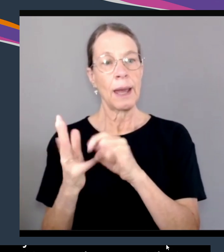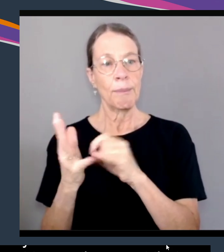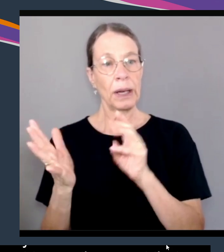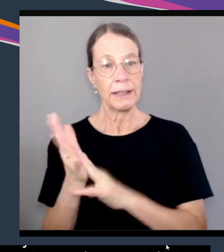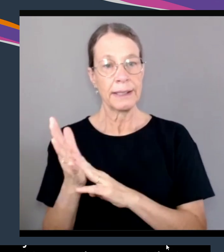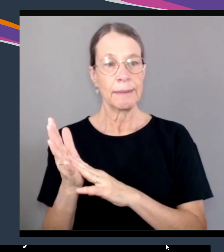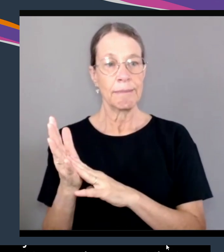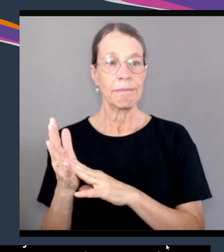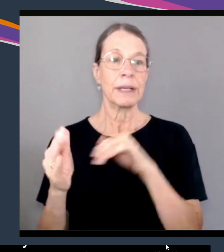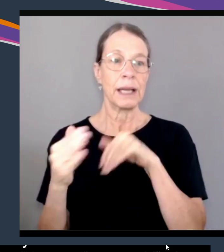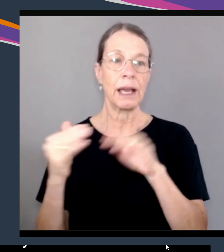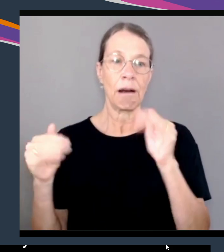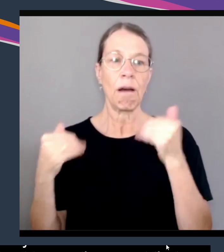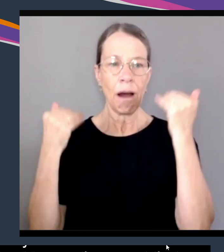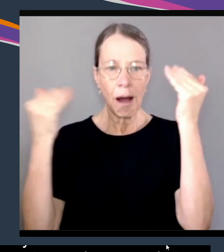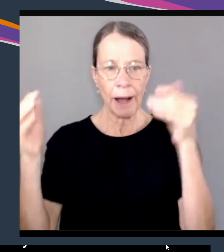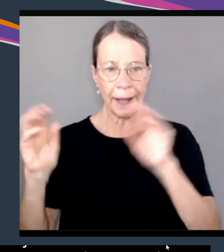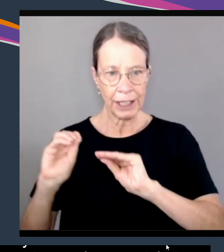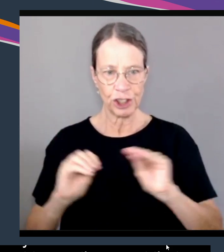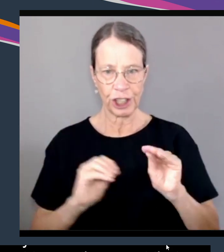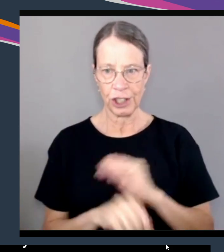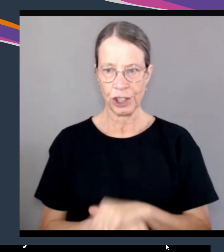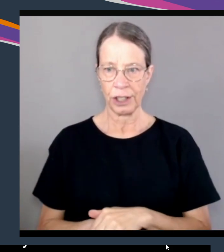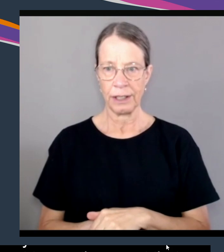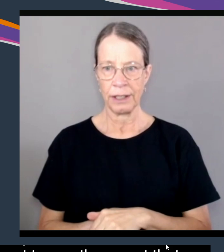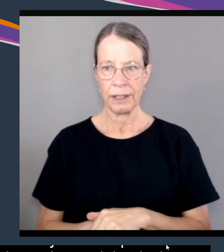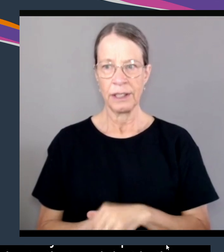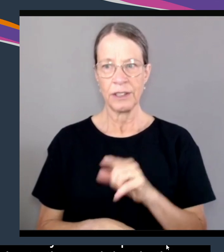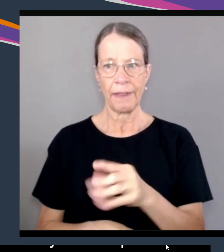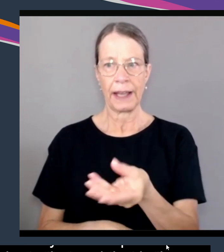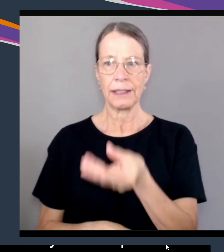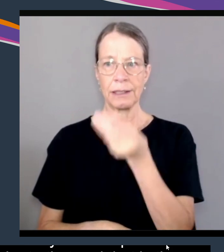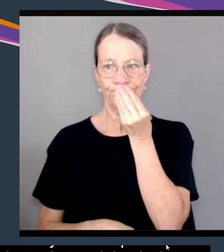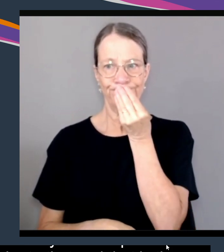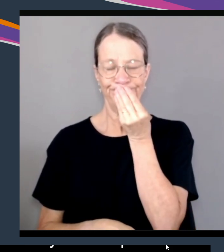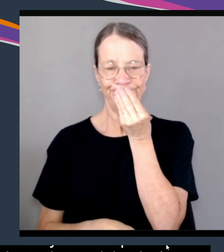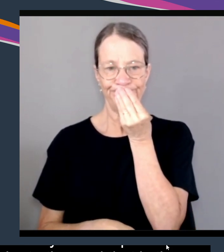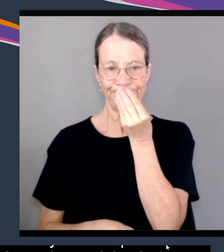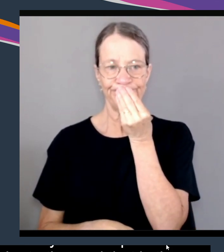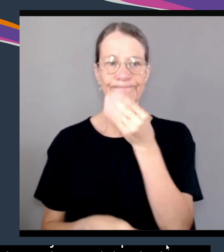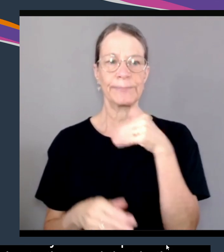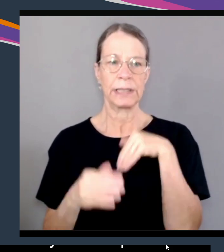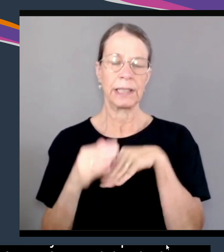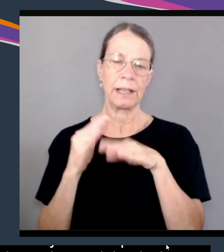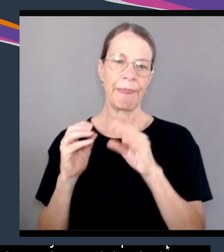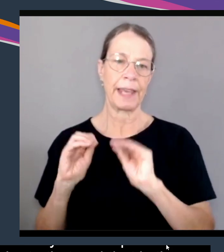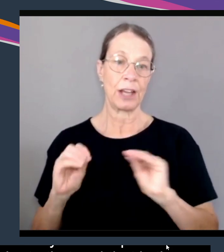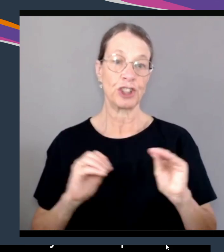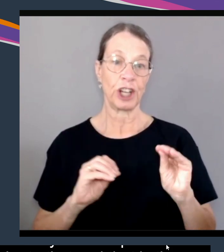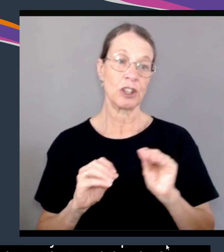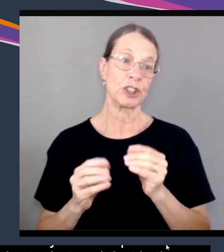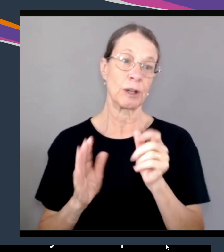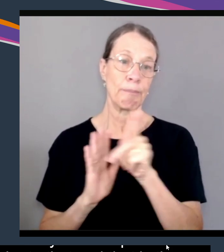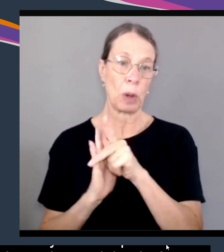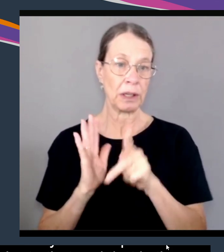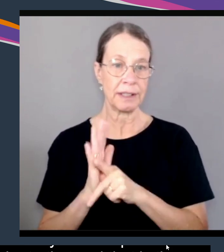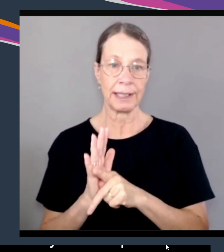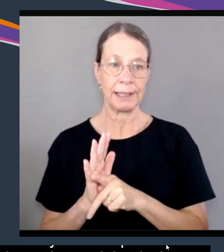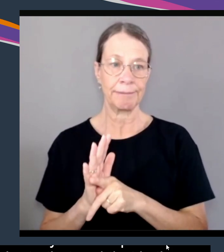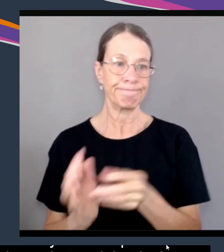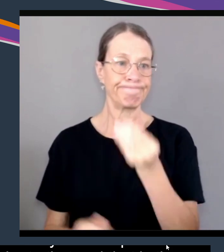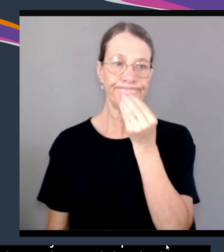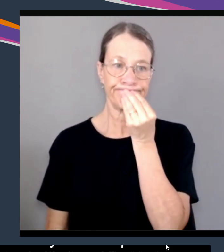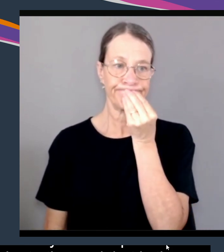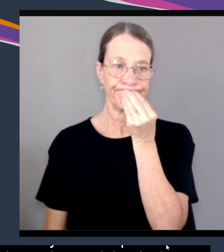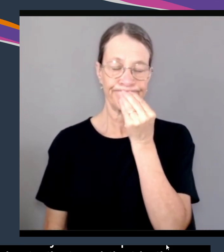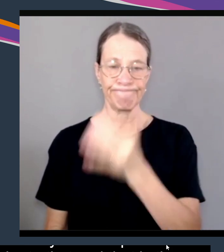this is the great unspoken in education policy. This is the great unspoken in